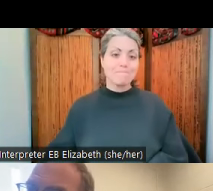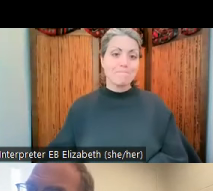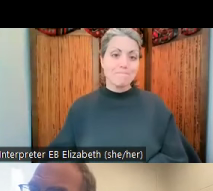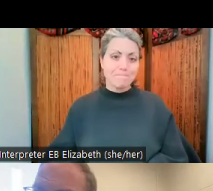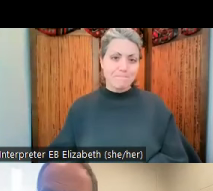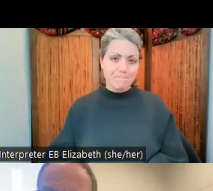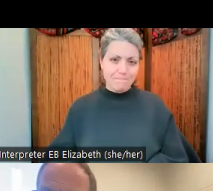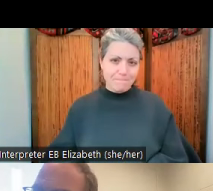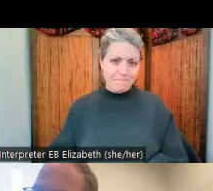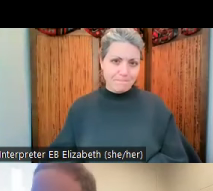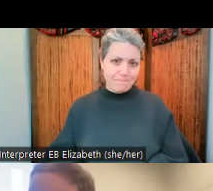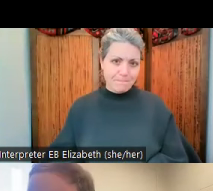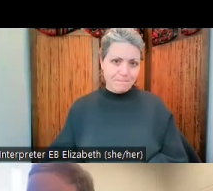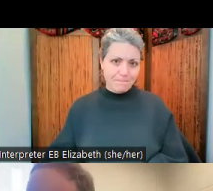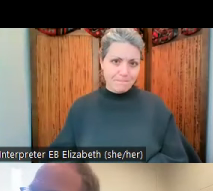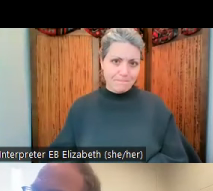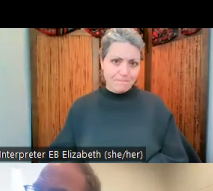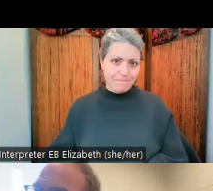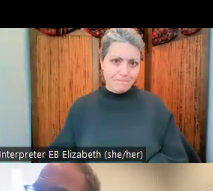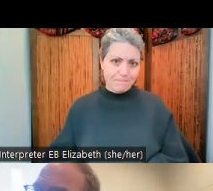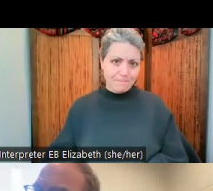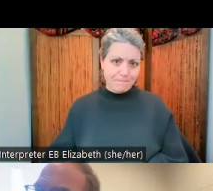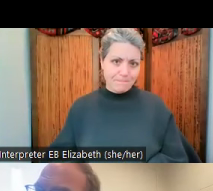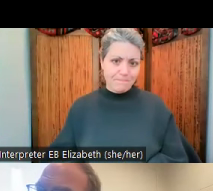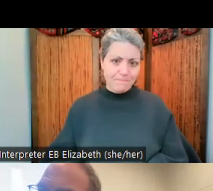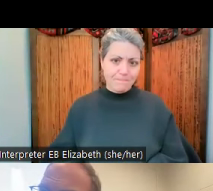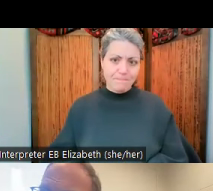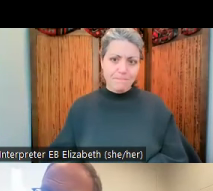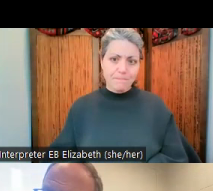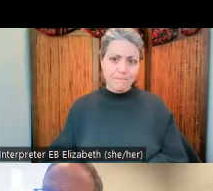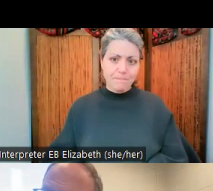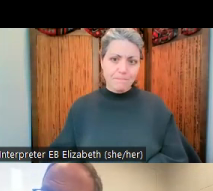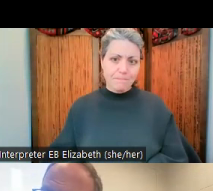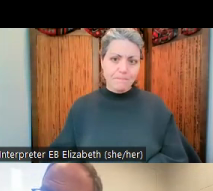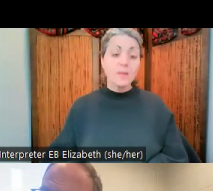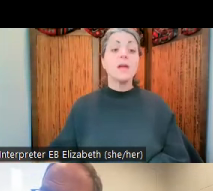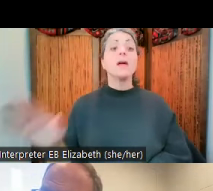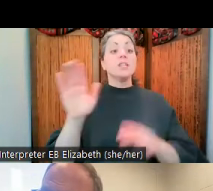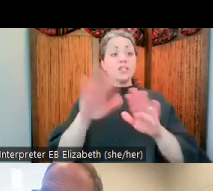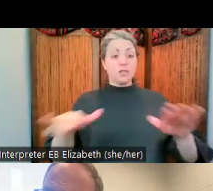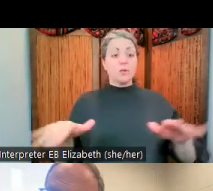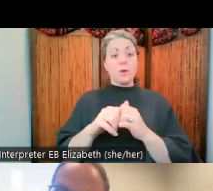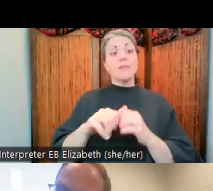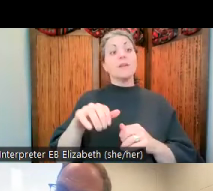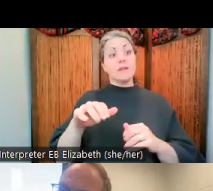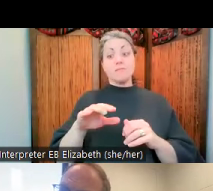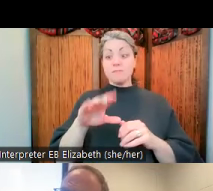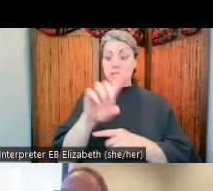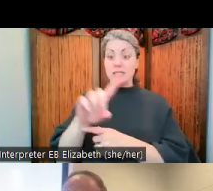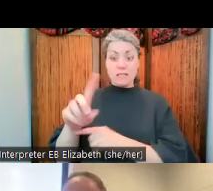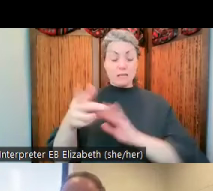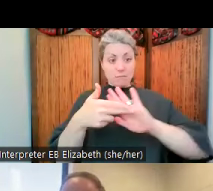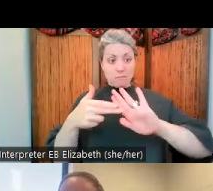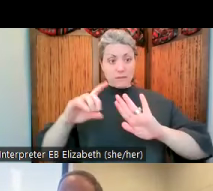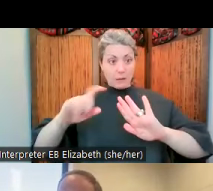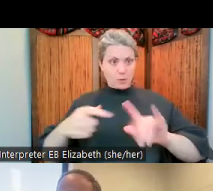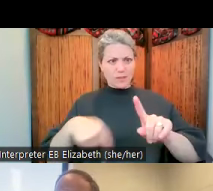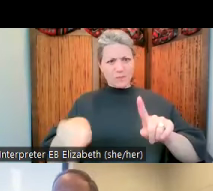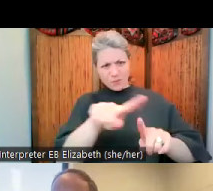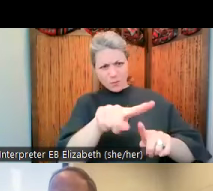for families raising children with these developmental diagnoses? And we started by doing a review of the literature, and this